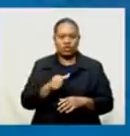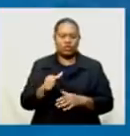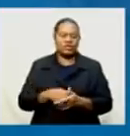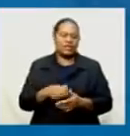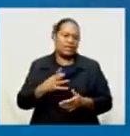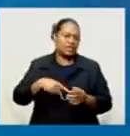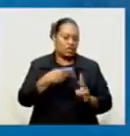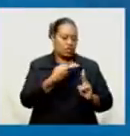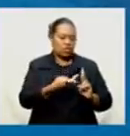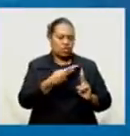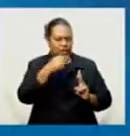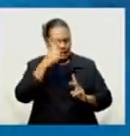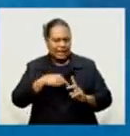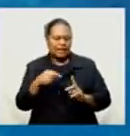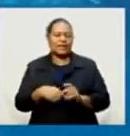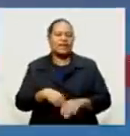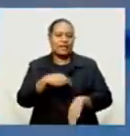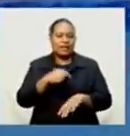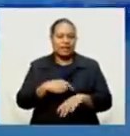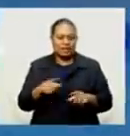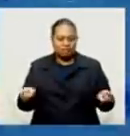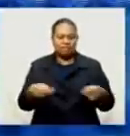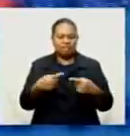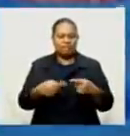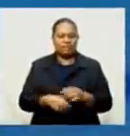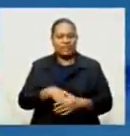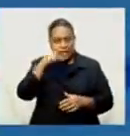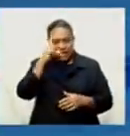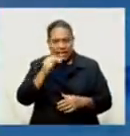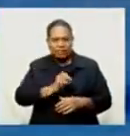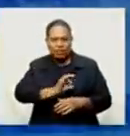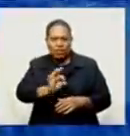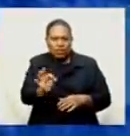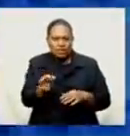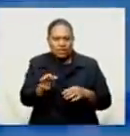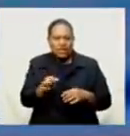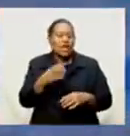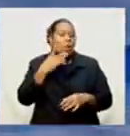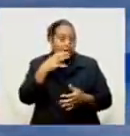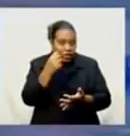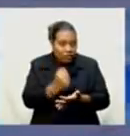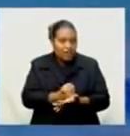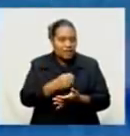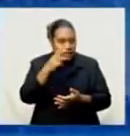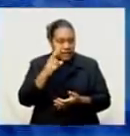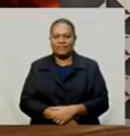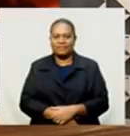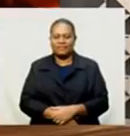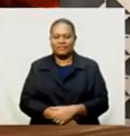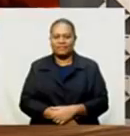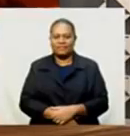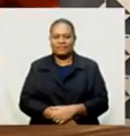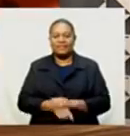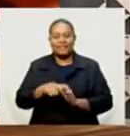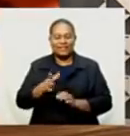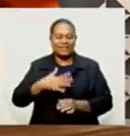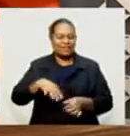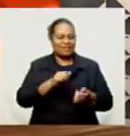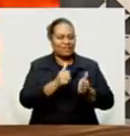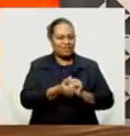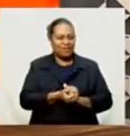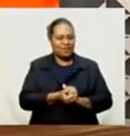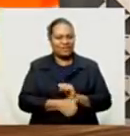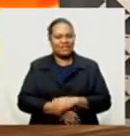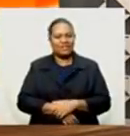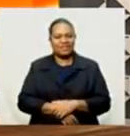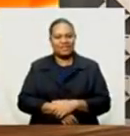the 2 can compete in the selected events. Their names will be released once confirmation comes through. That's it from Sports Tonight. Coming